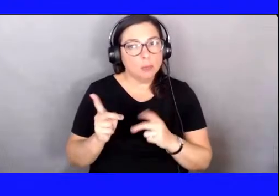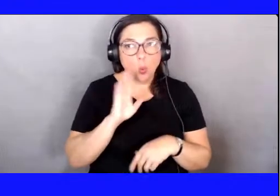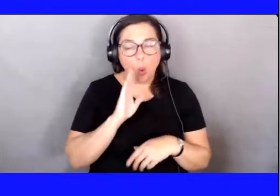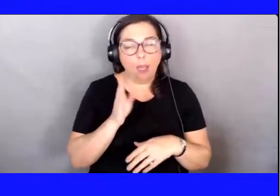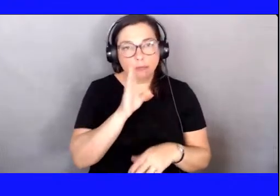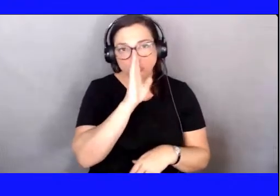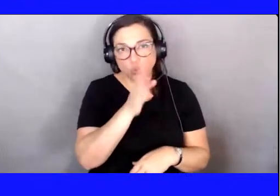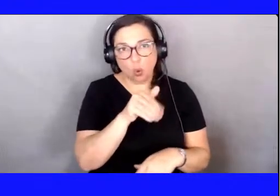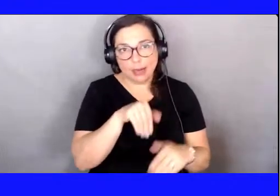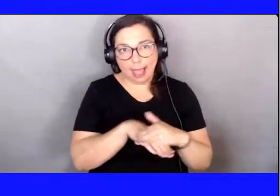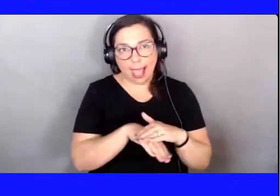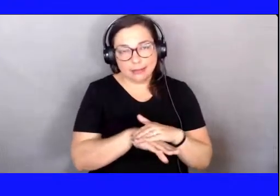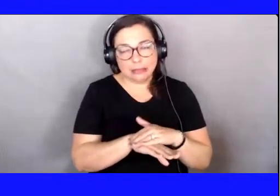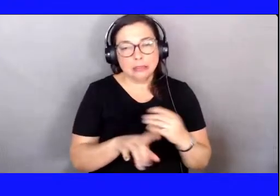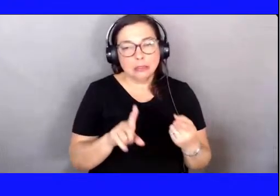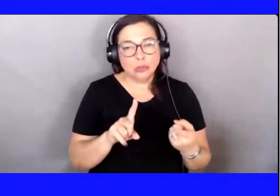to